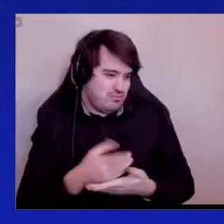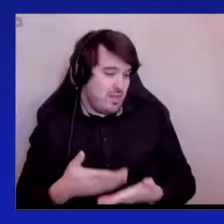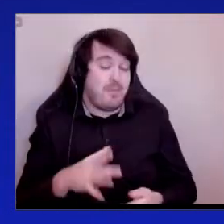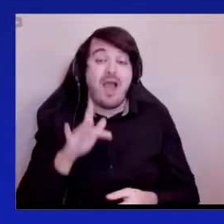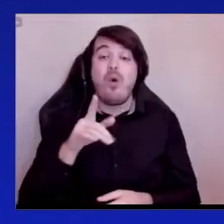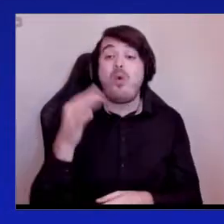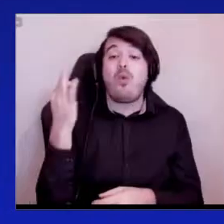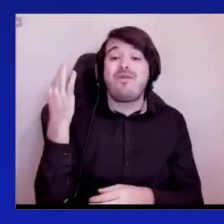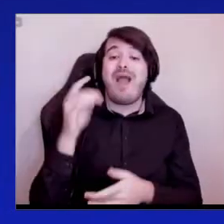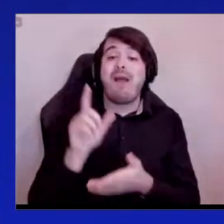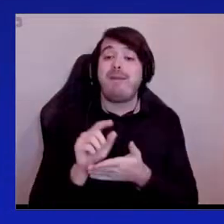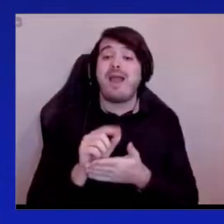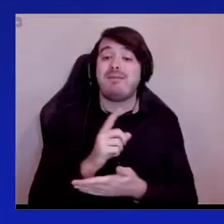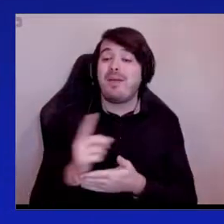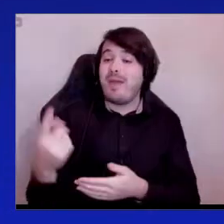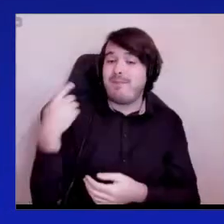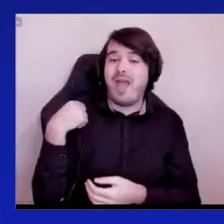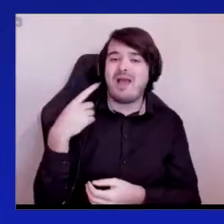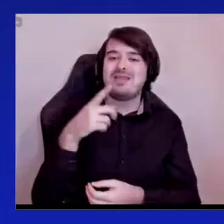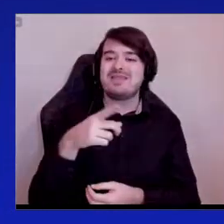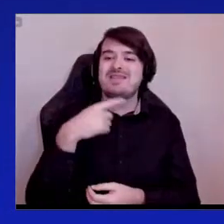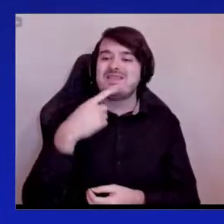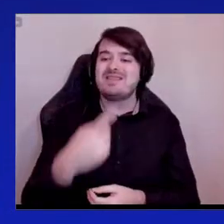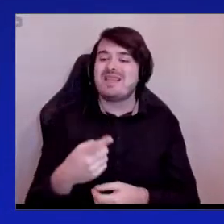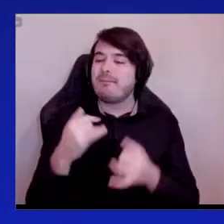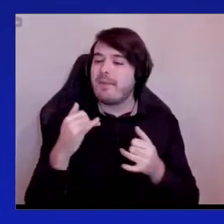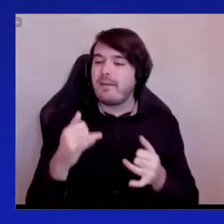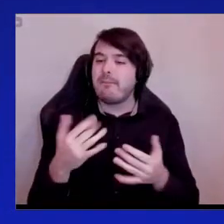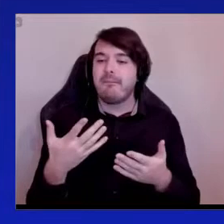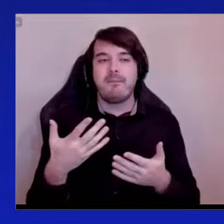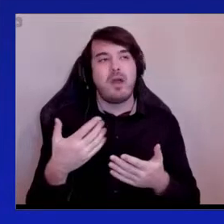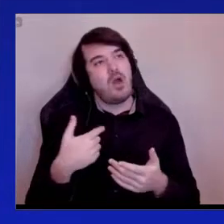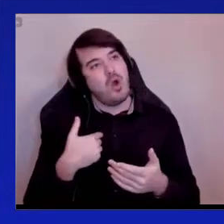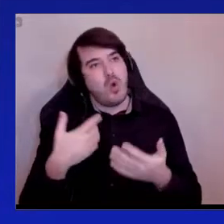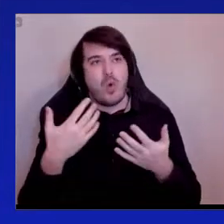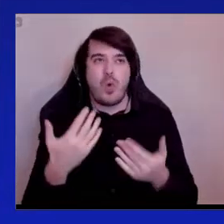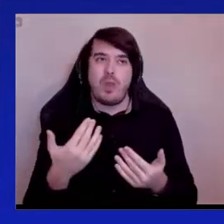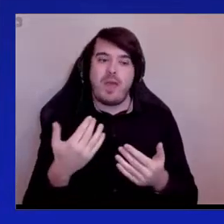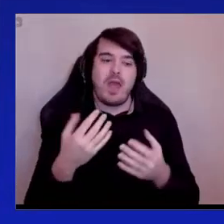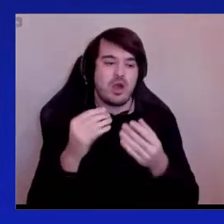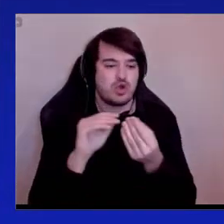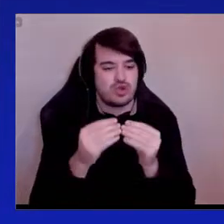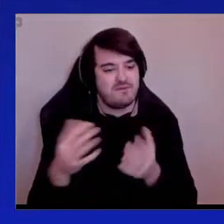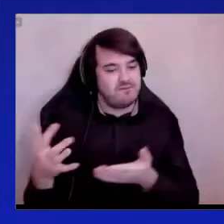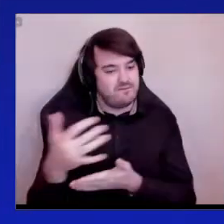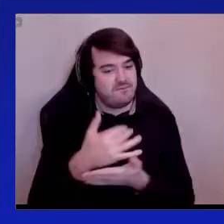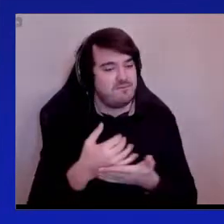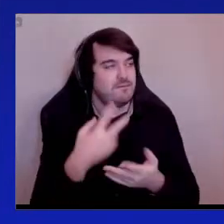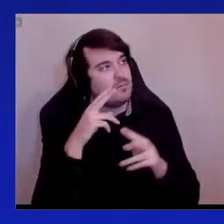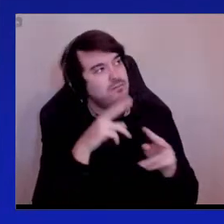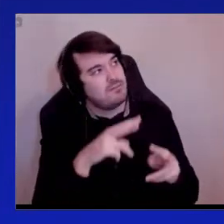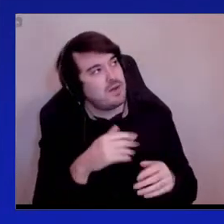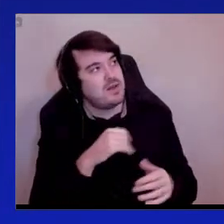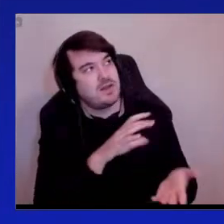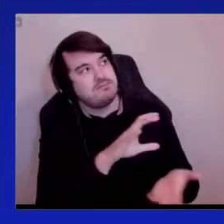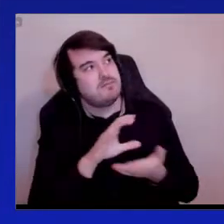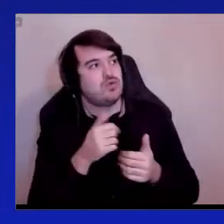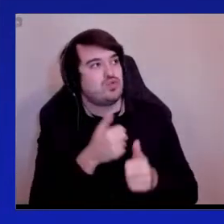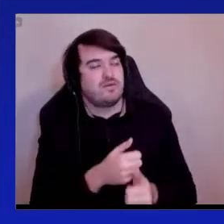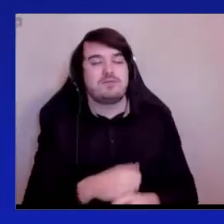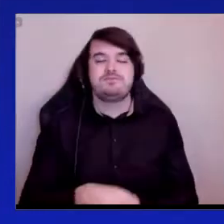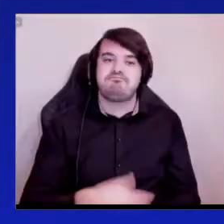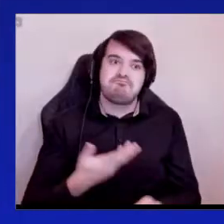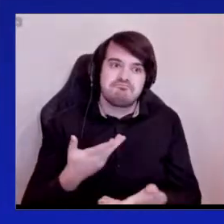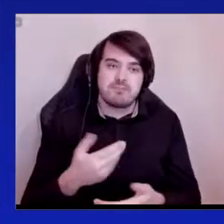week, because last week you were saying that on comptabilisait les chiffres, on était encore en train d'essayer. that you were looking